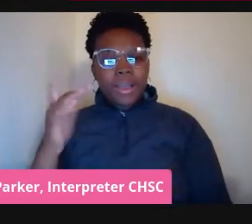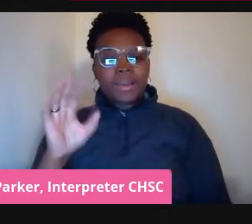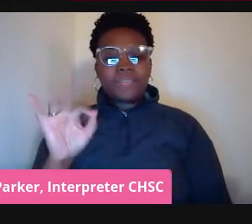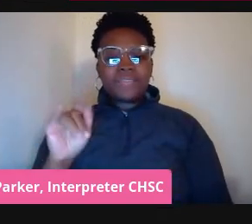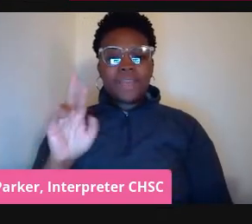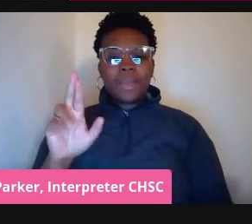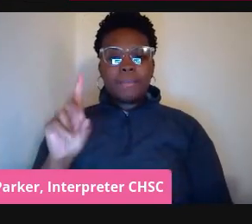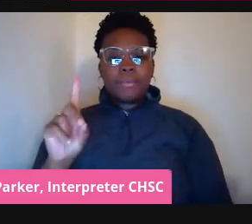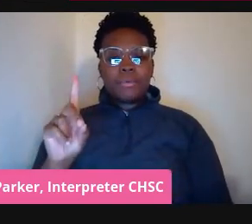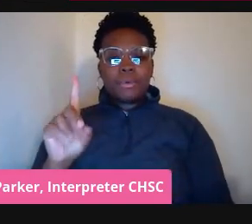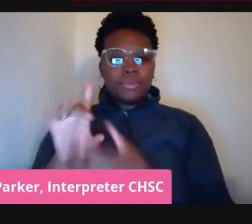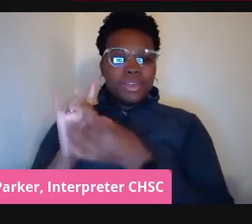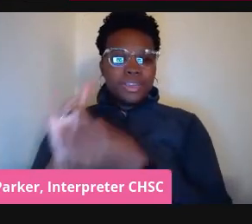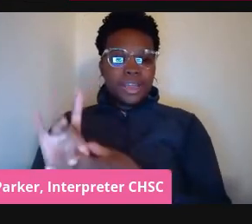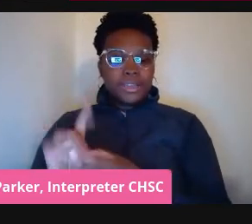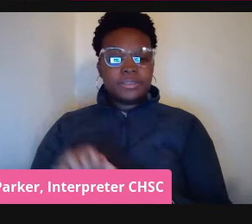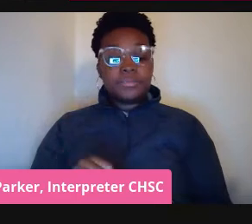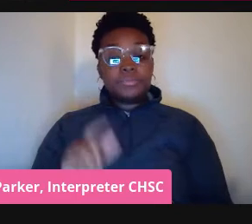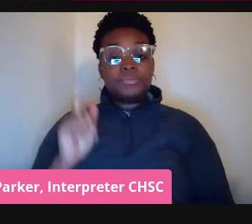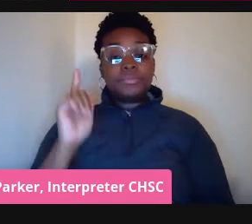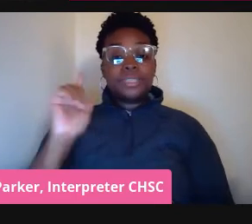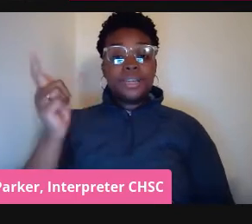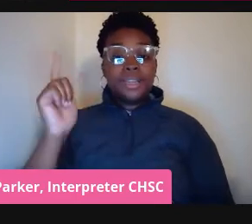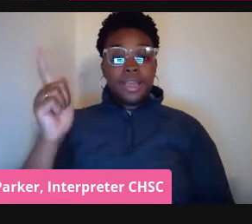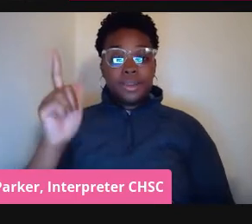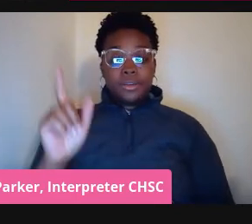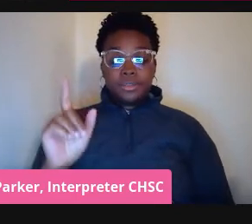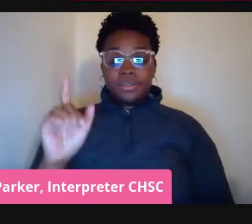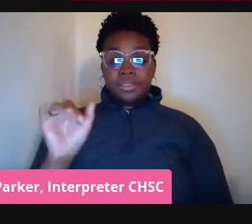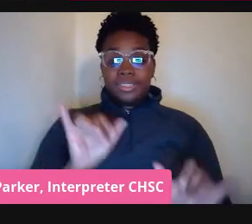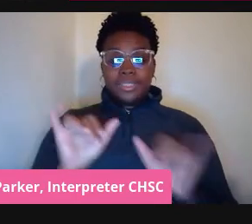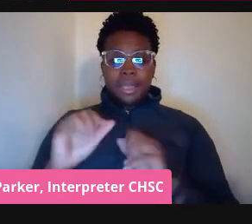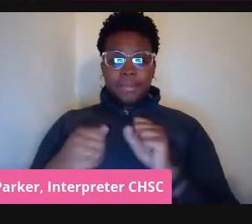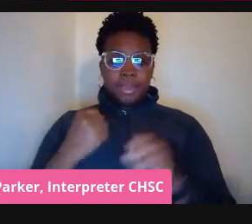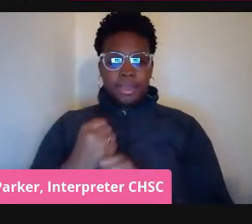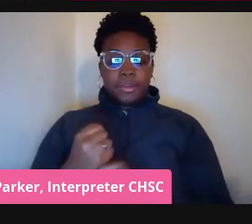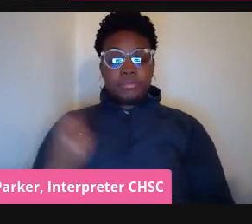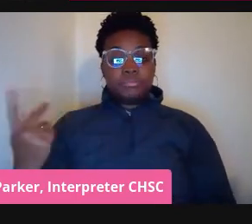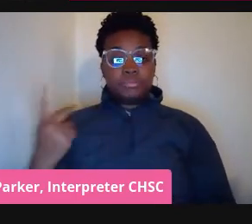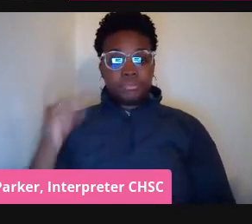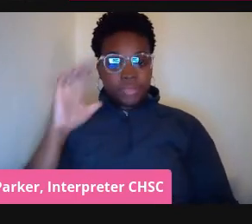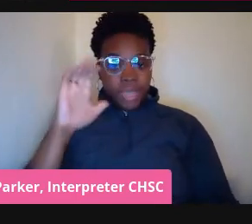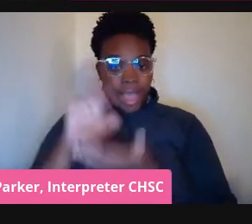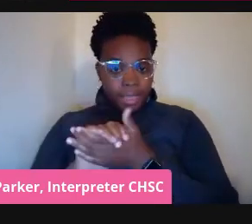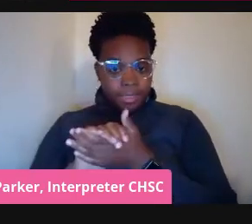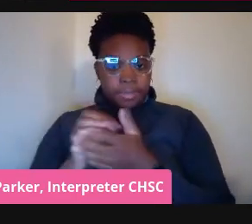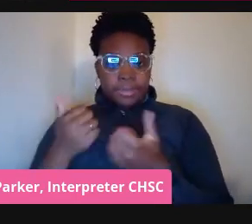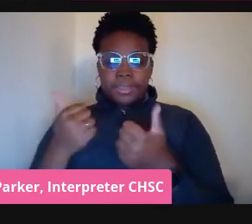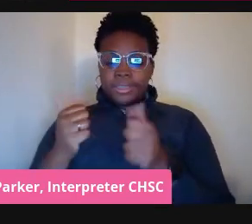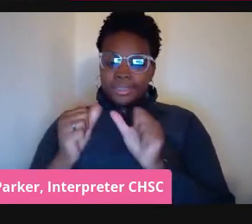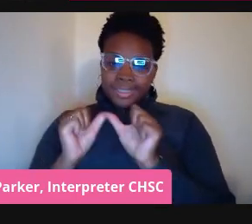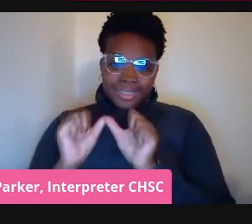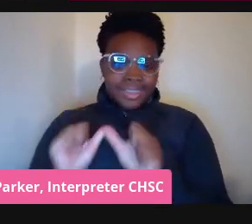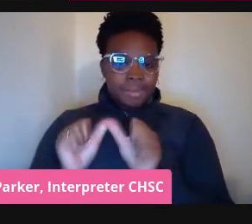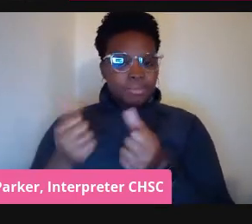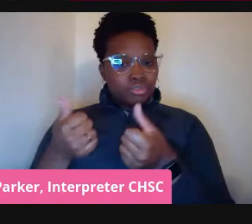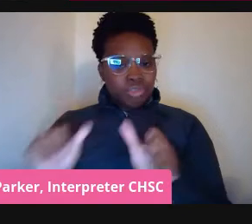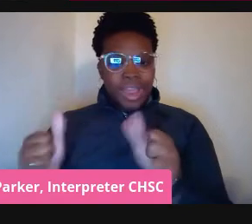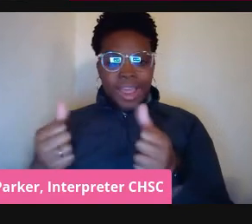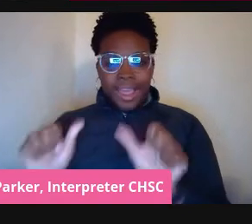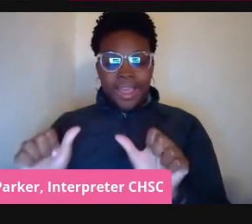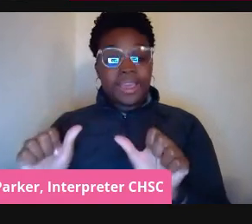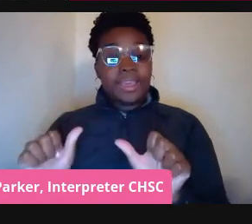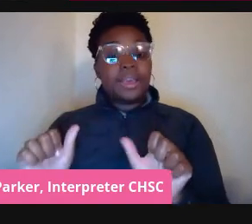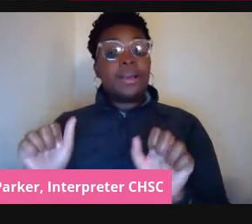So later on that year, you know, my husband and I, you know, kept trying, and lo and behold, again